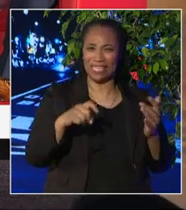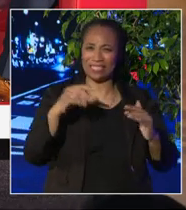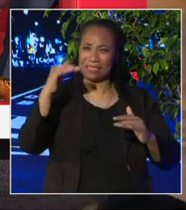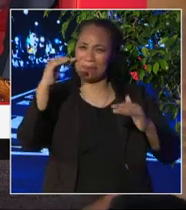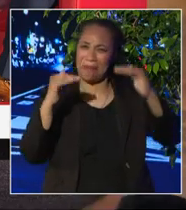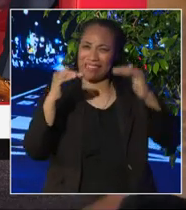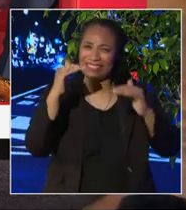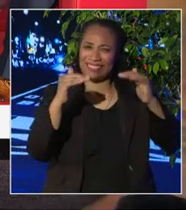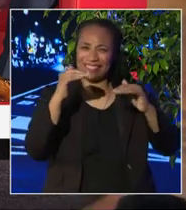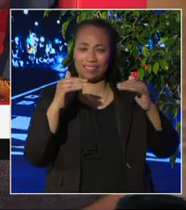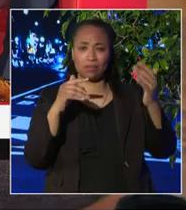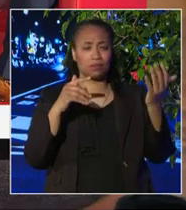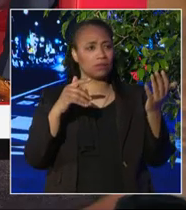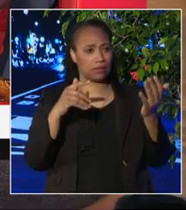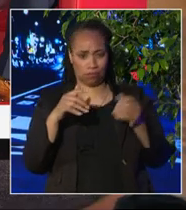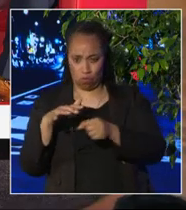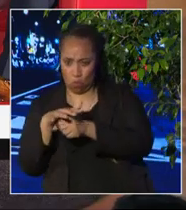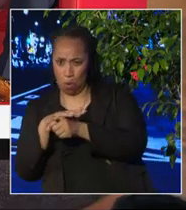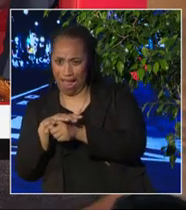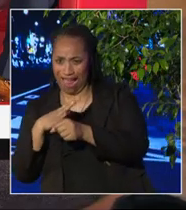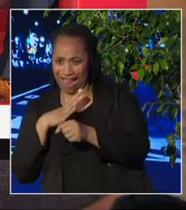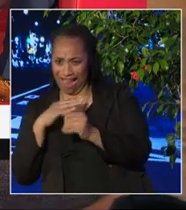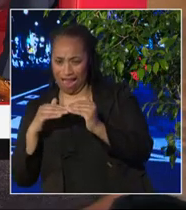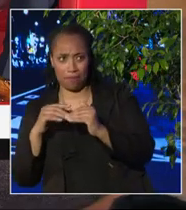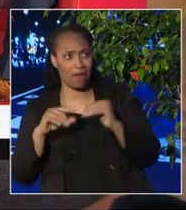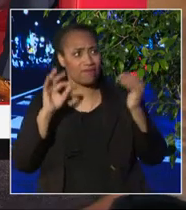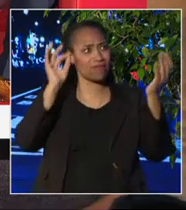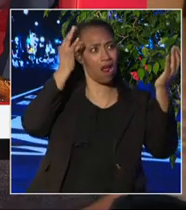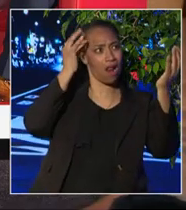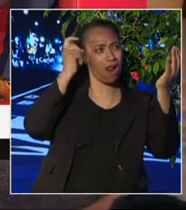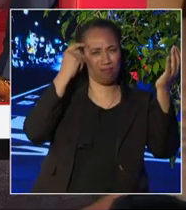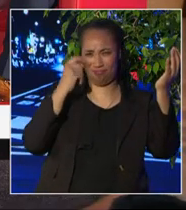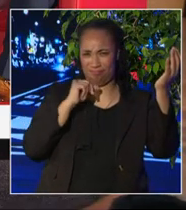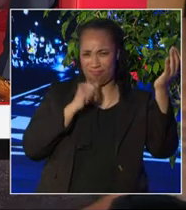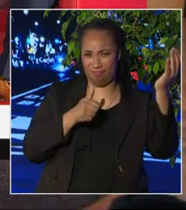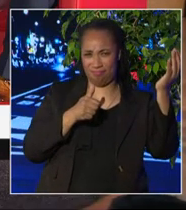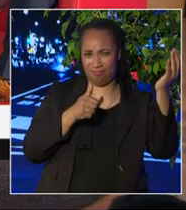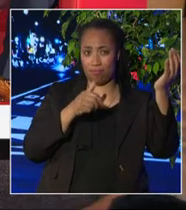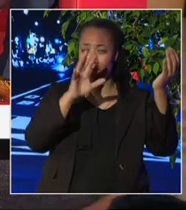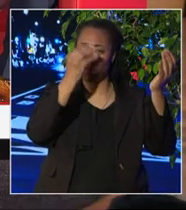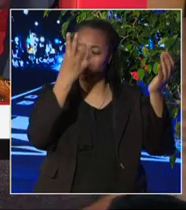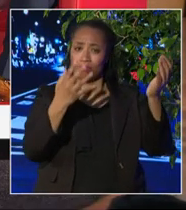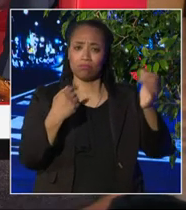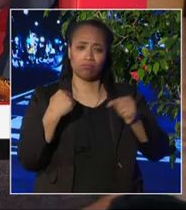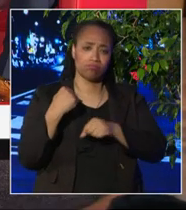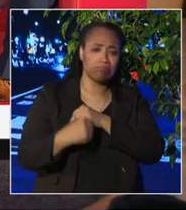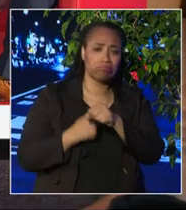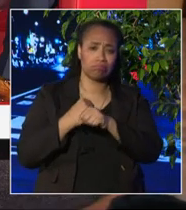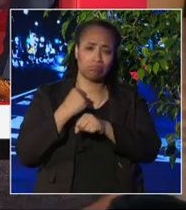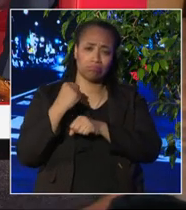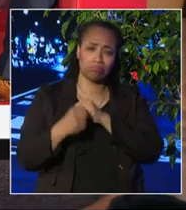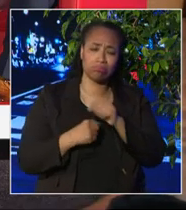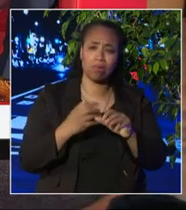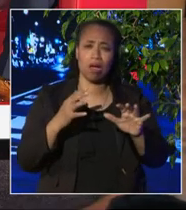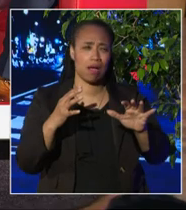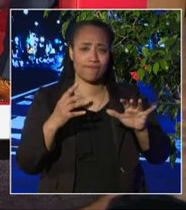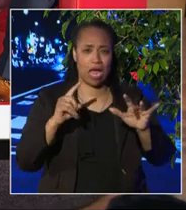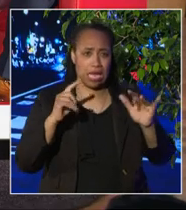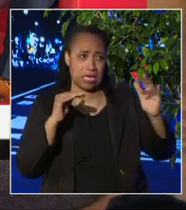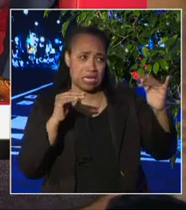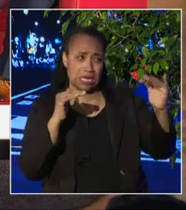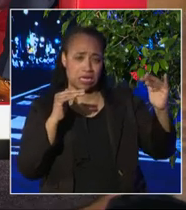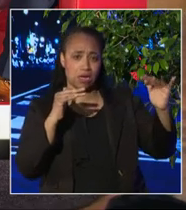every year for 4 years balance our spending priorities with our revenues, and we calibrate